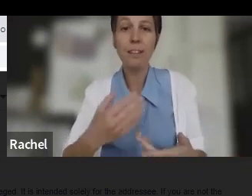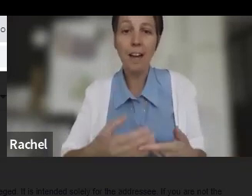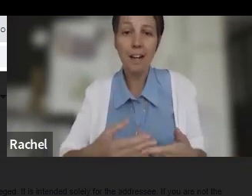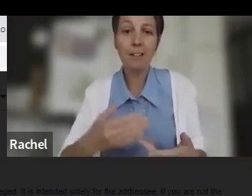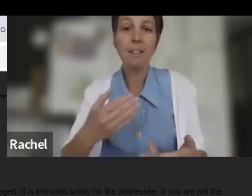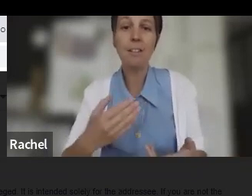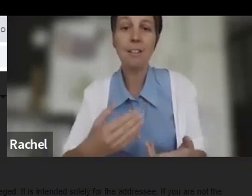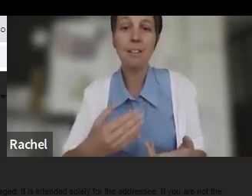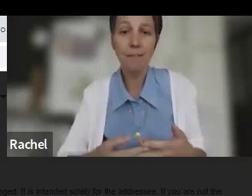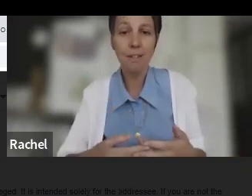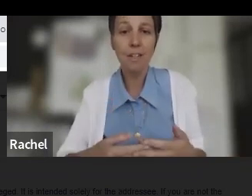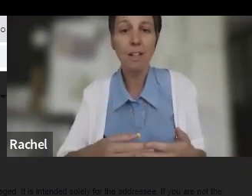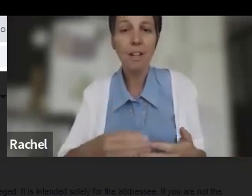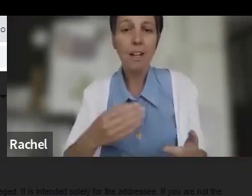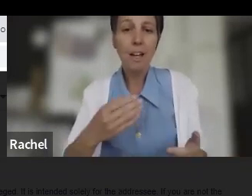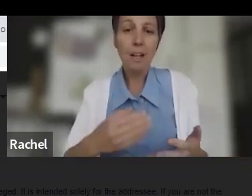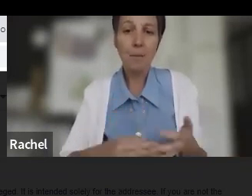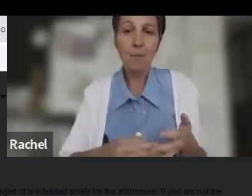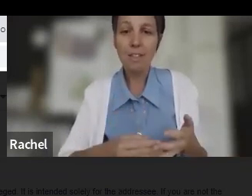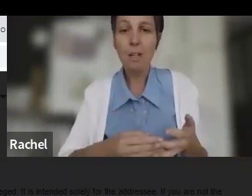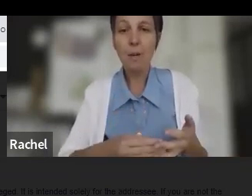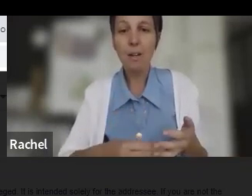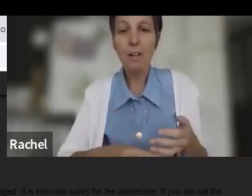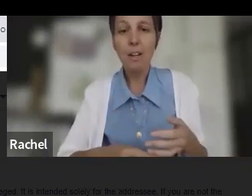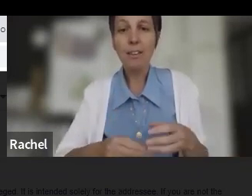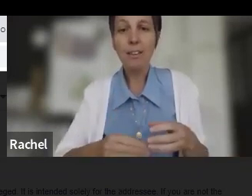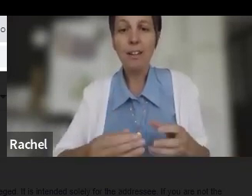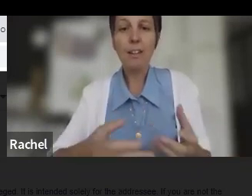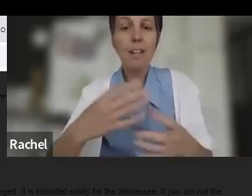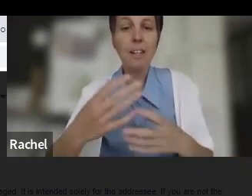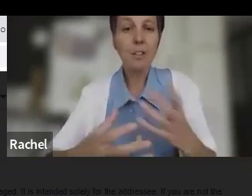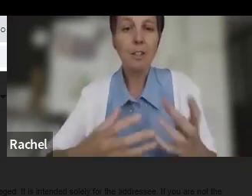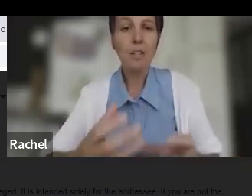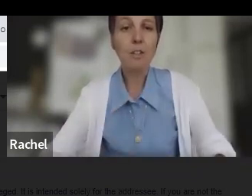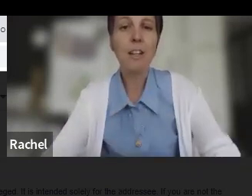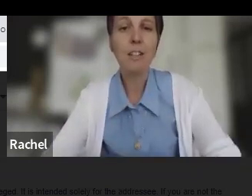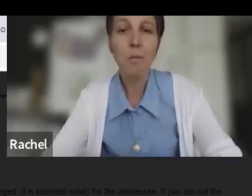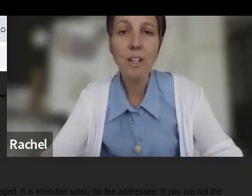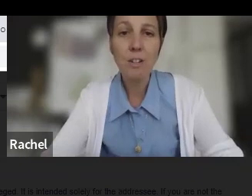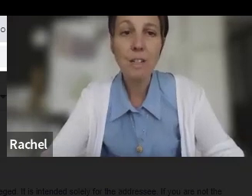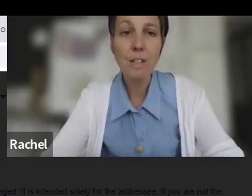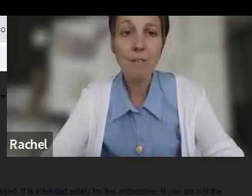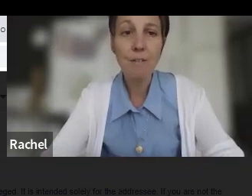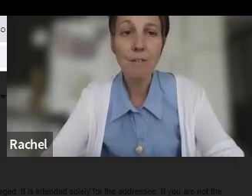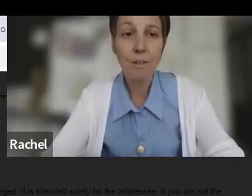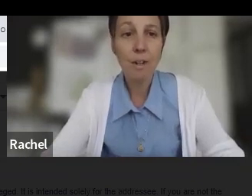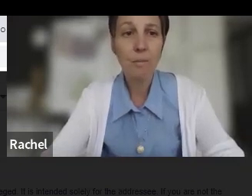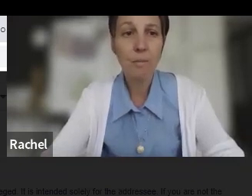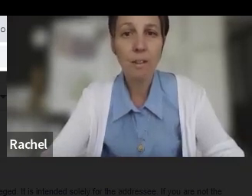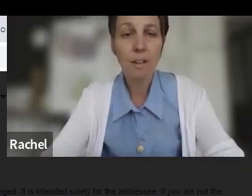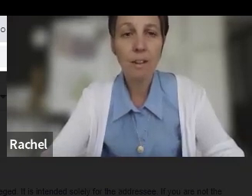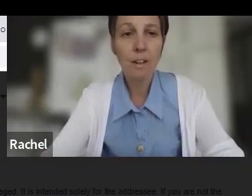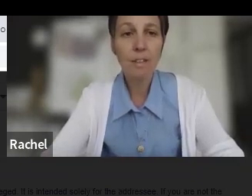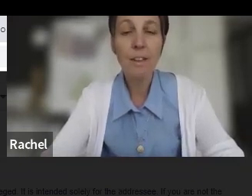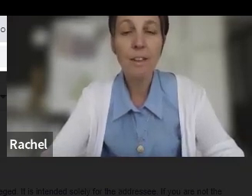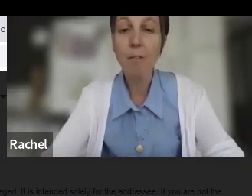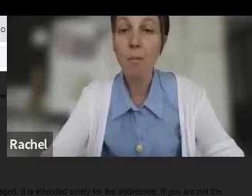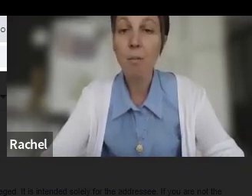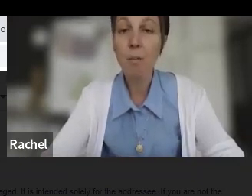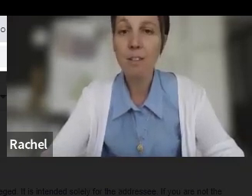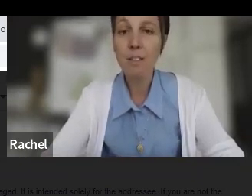by CBT, but the group side of things we offer, like the ACT, the CFT, the schema, and then it just has a range of